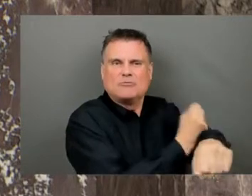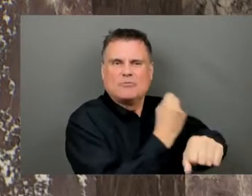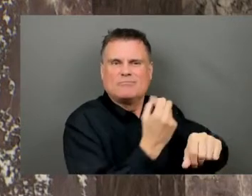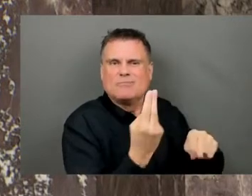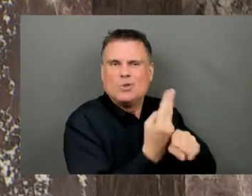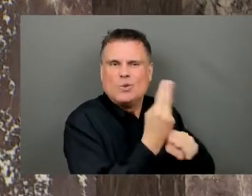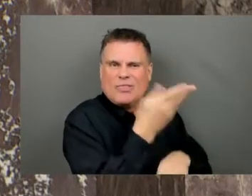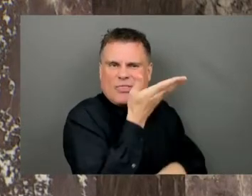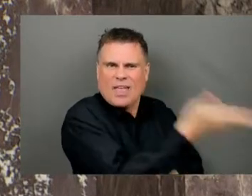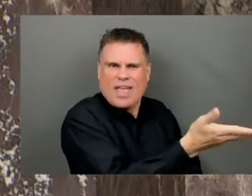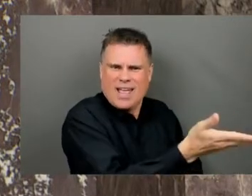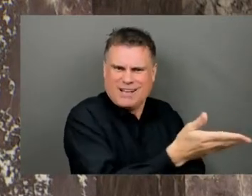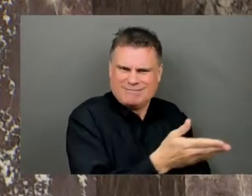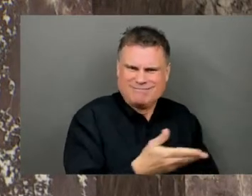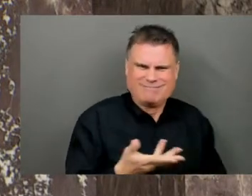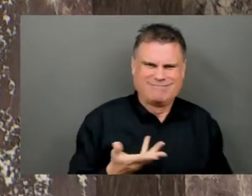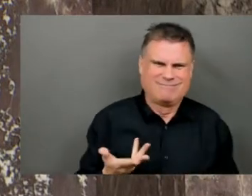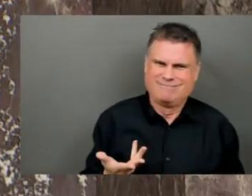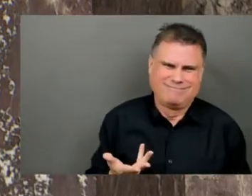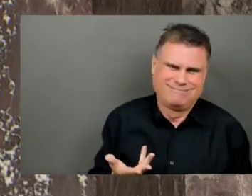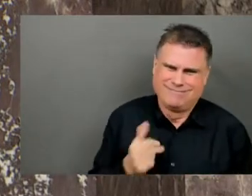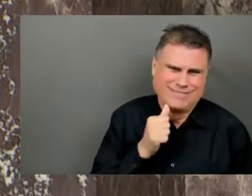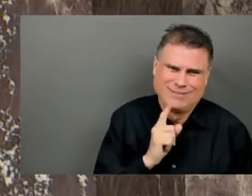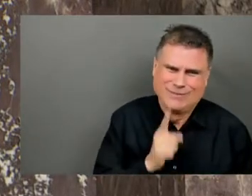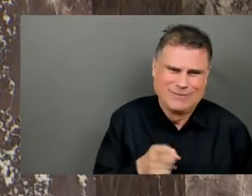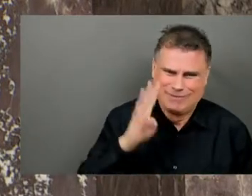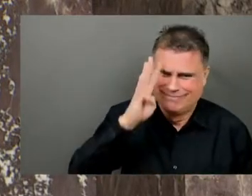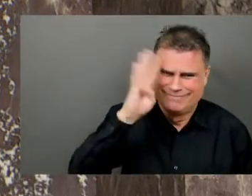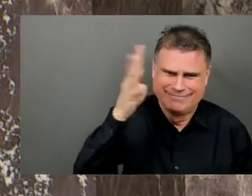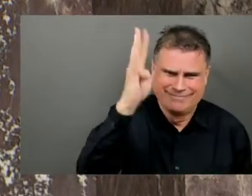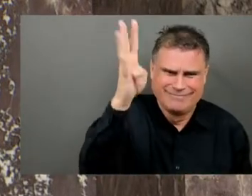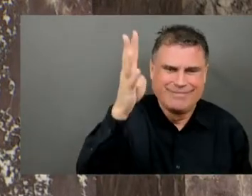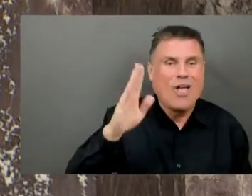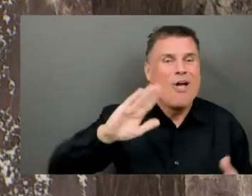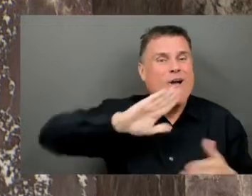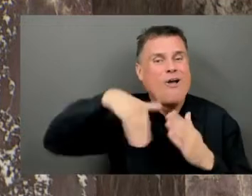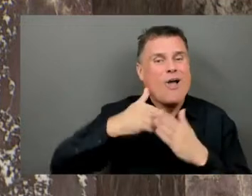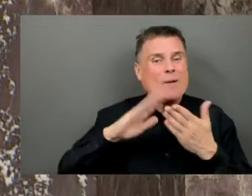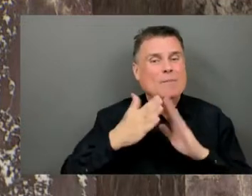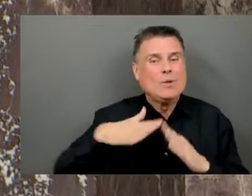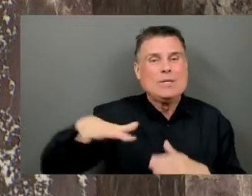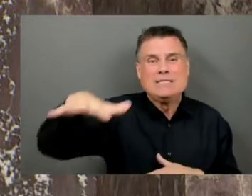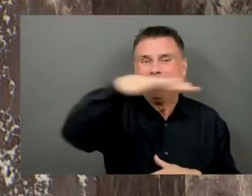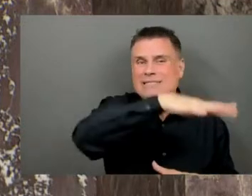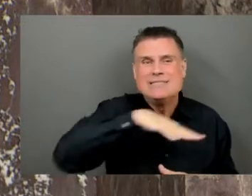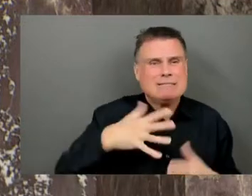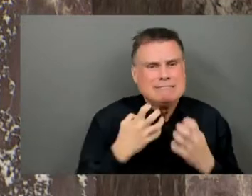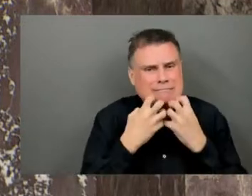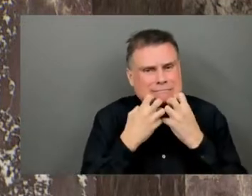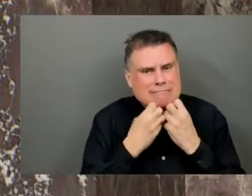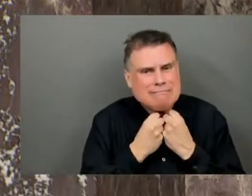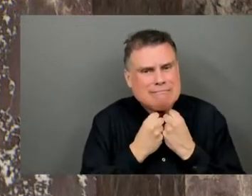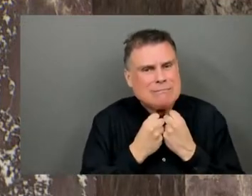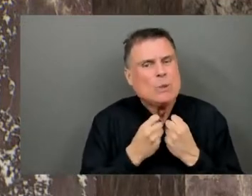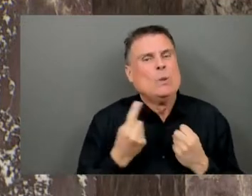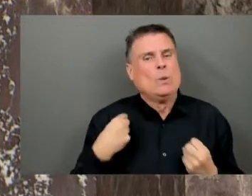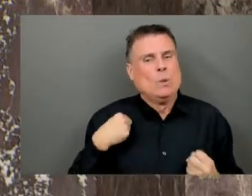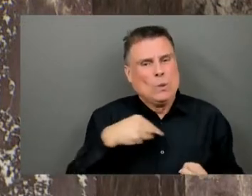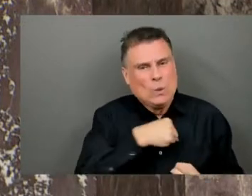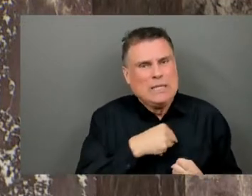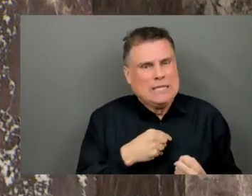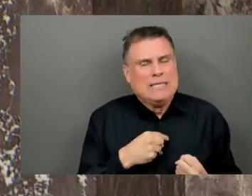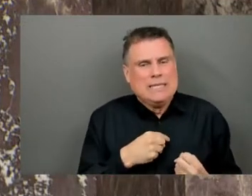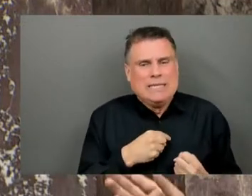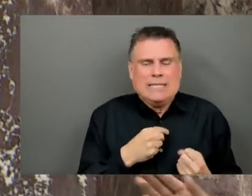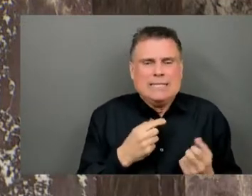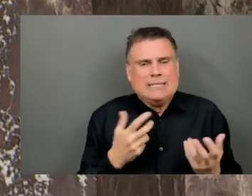went to school with. There are many cases our kids. And so, Honourable Speaker, the member talks about Courtney Comox. We have been doing a lot of work in